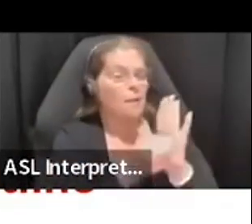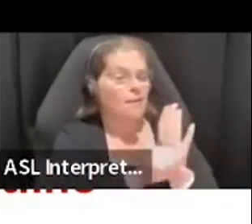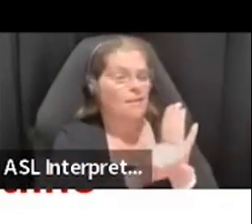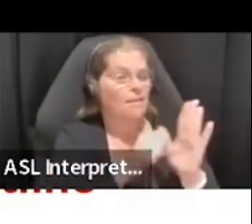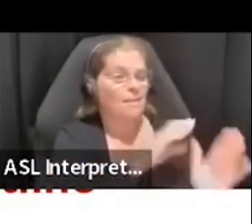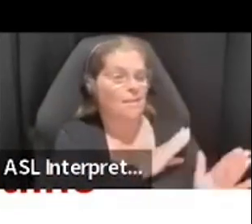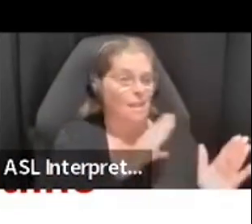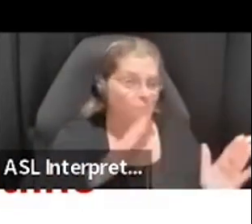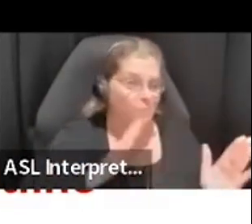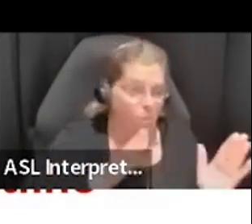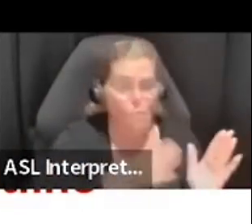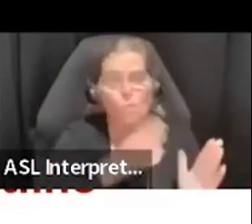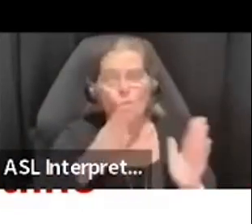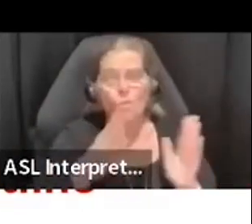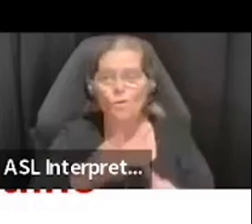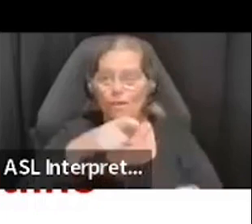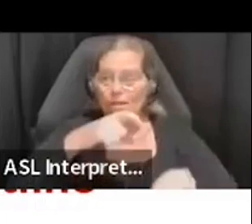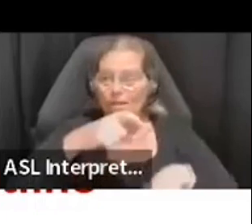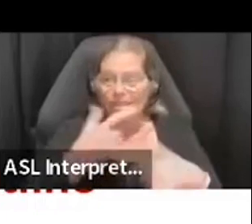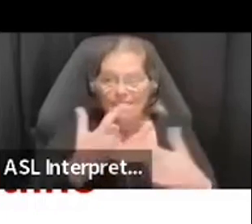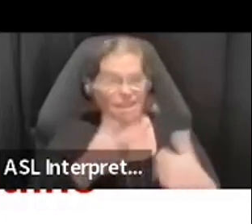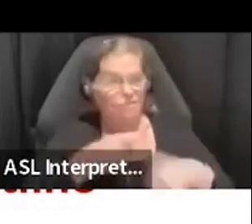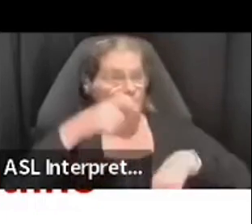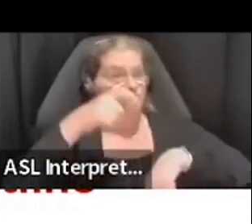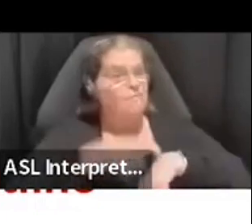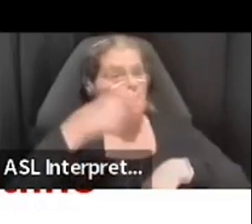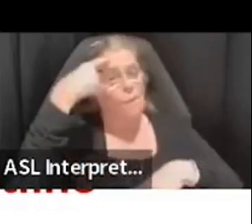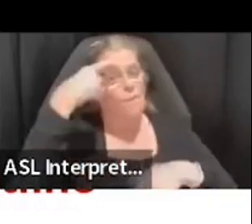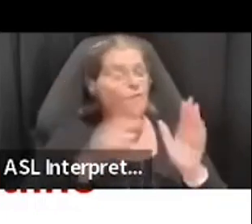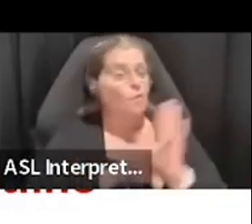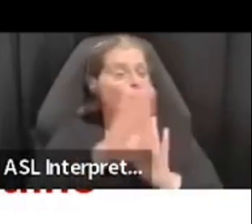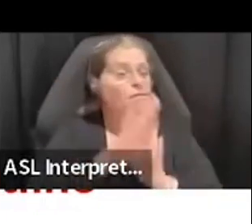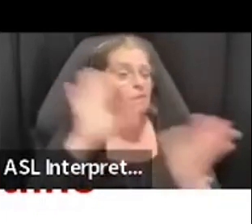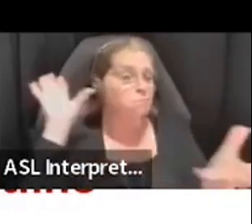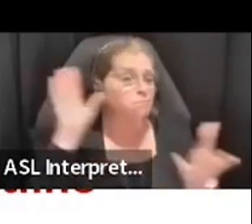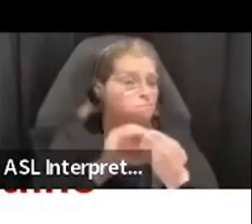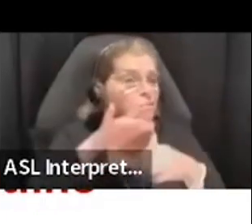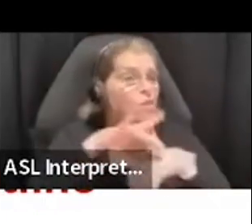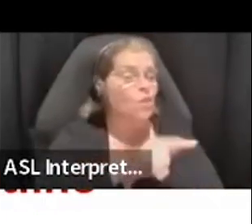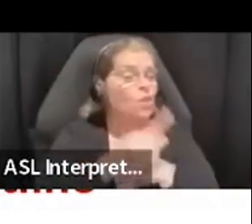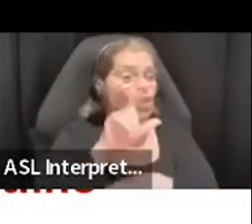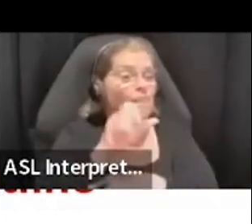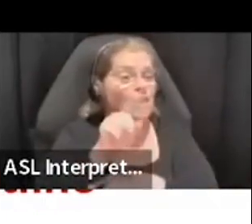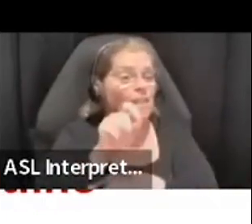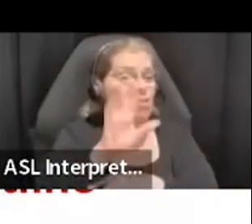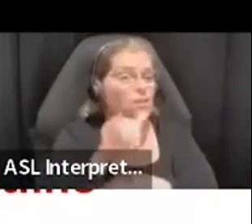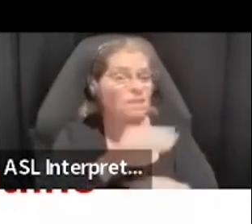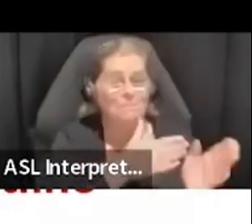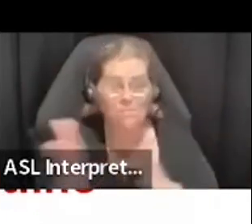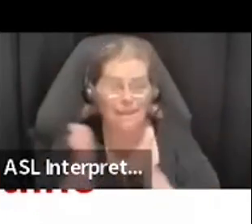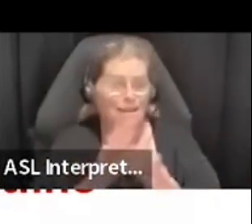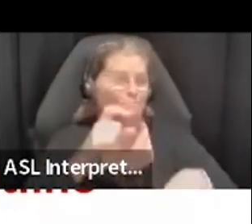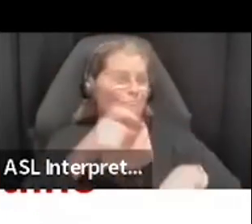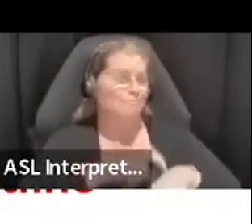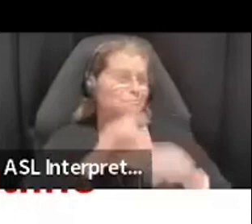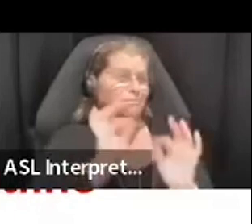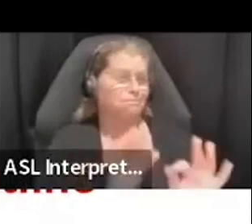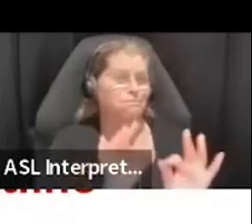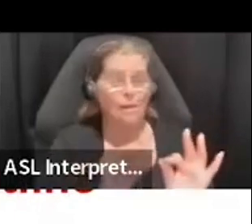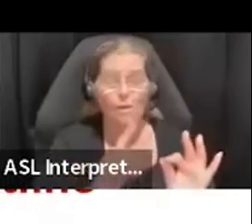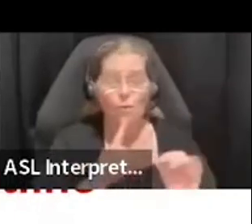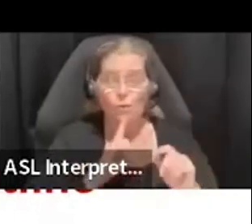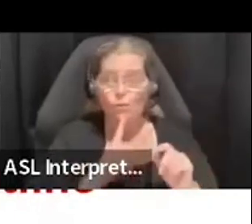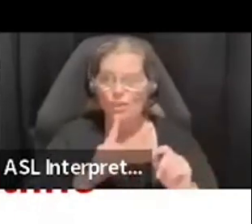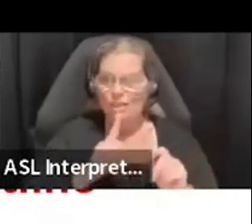from MSDE on the development of their comprehensive early literacy plan. And that really rests on this belief,